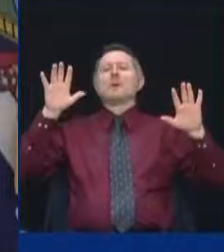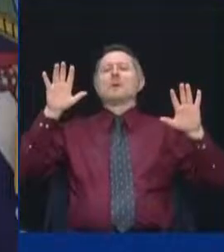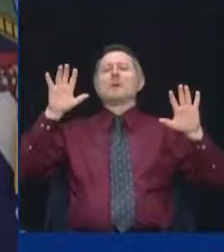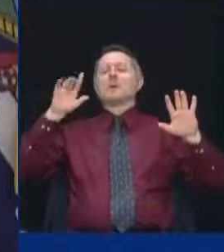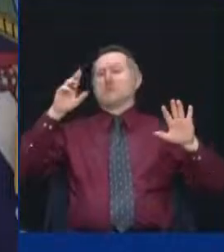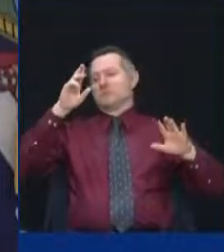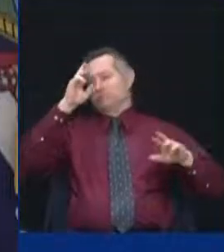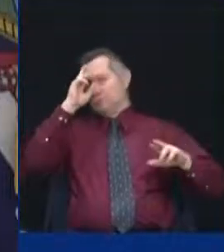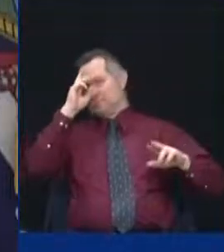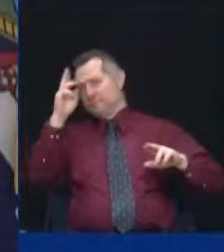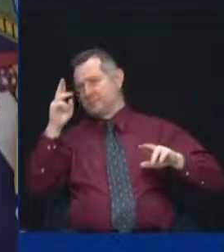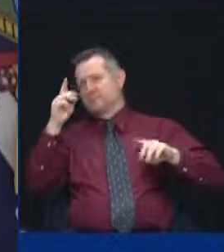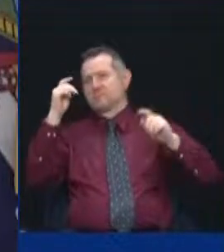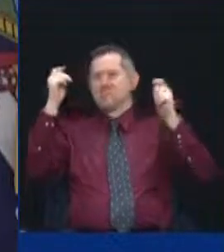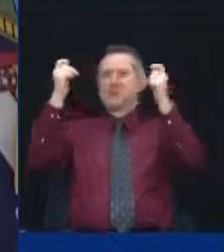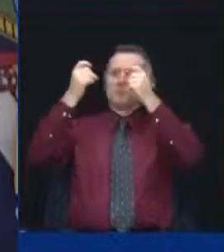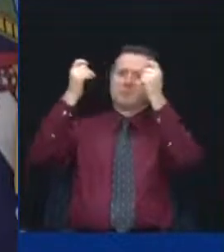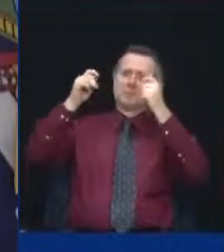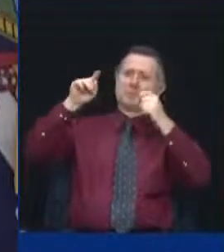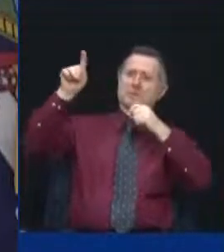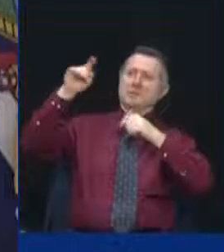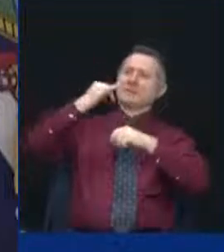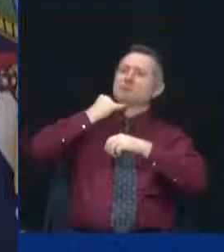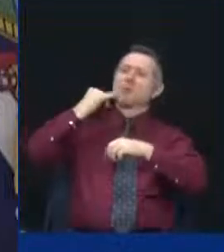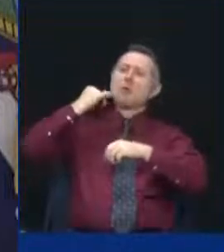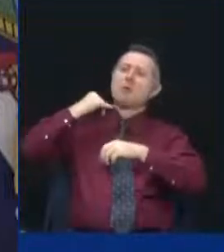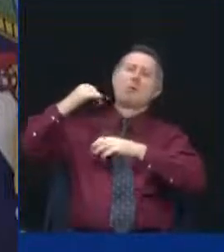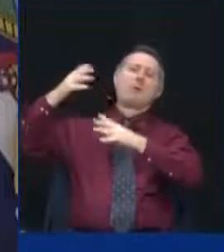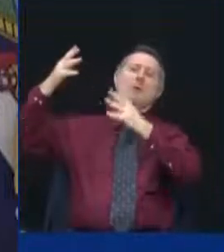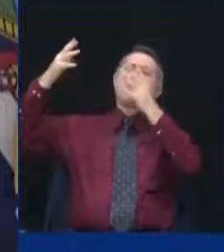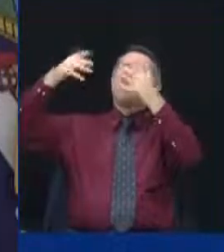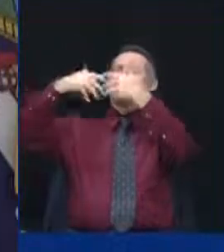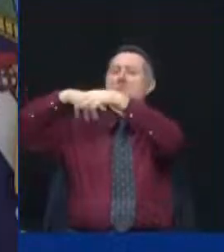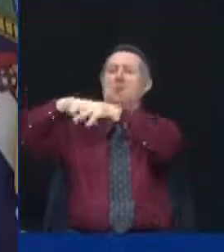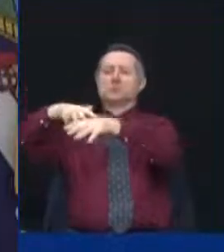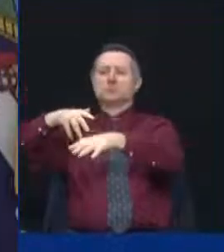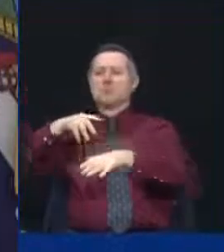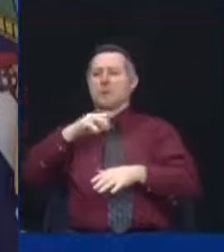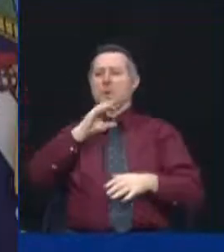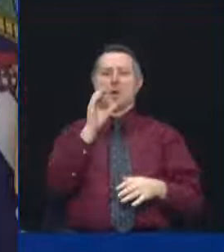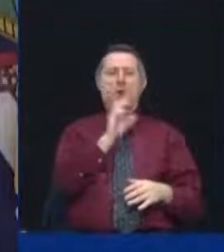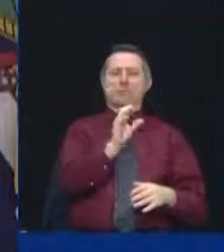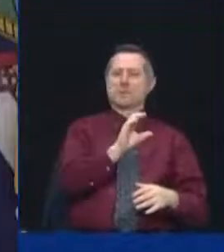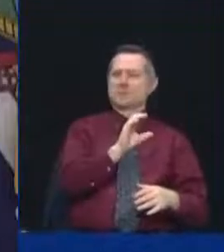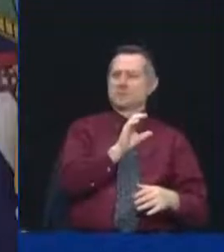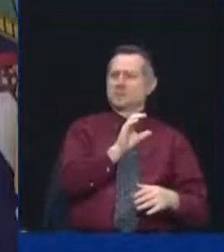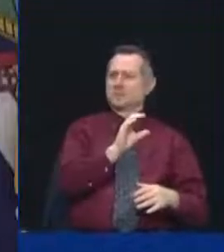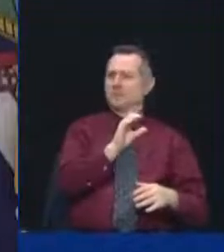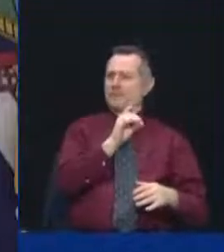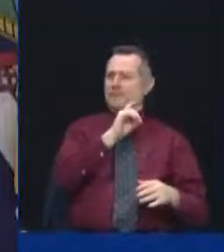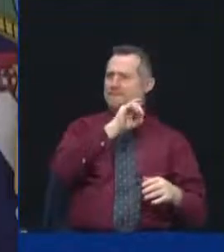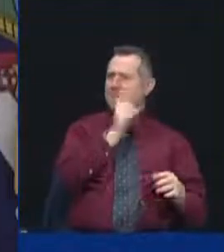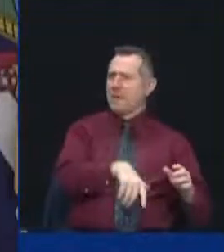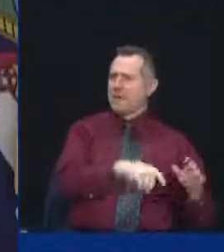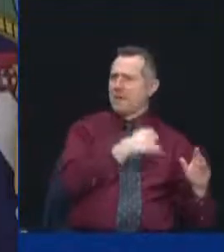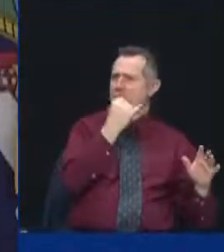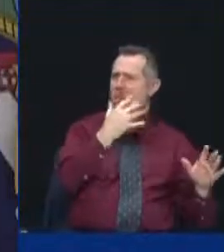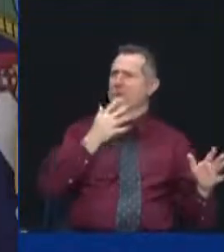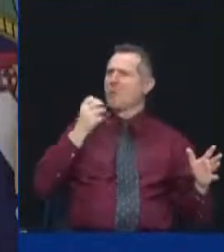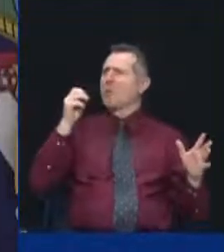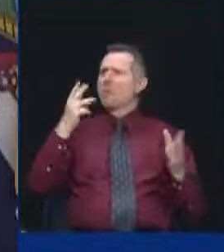or an Italian Columbus Day parade. No, have both. That's New